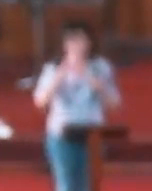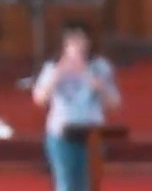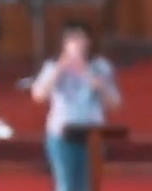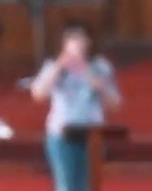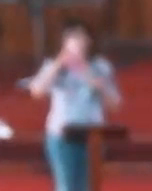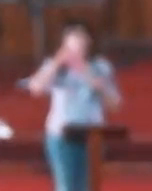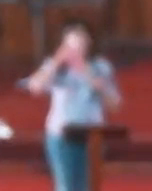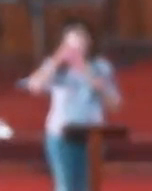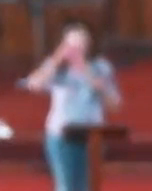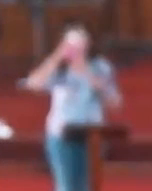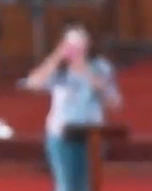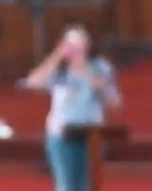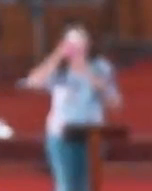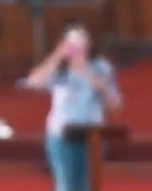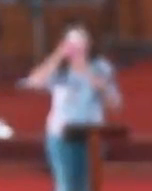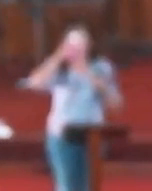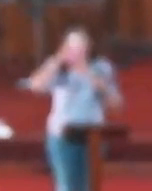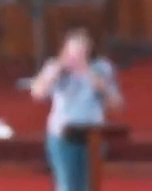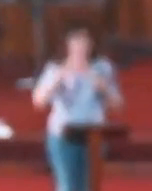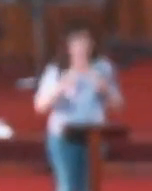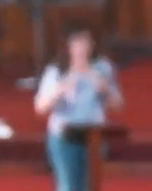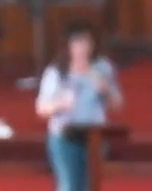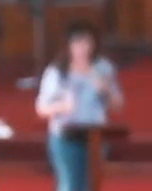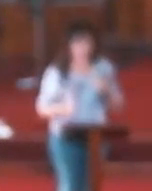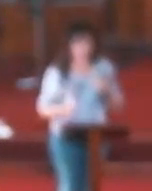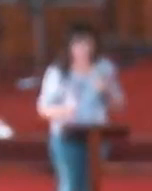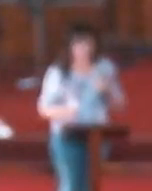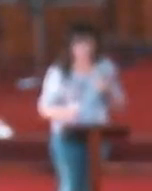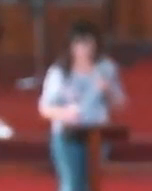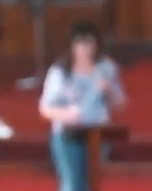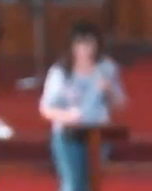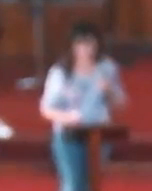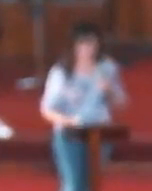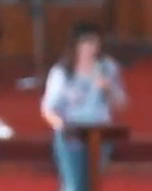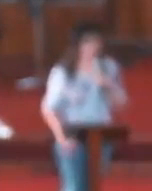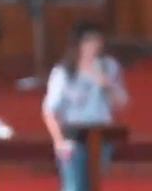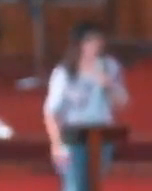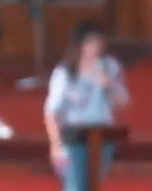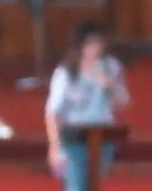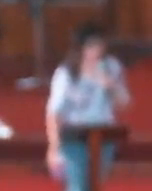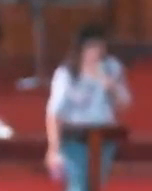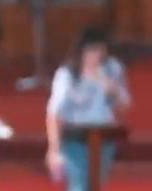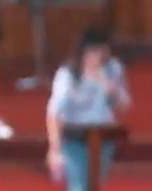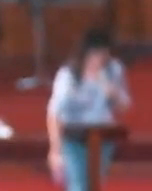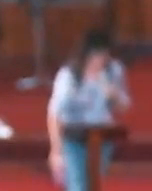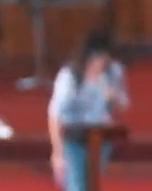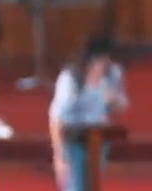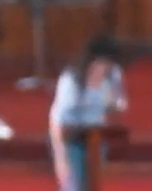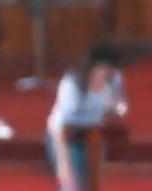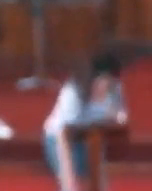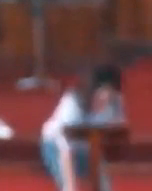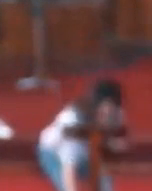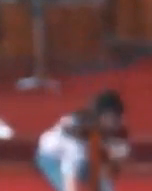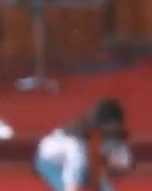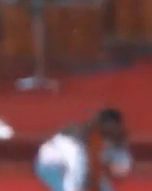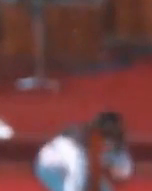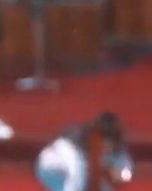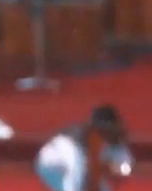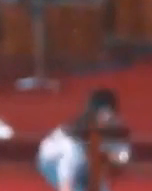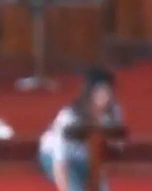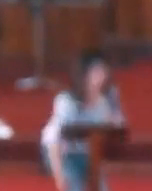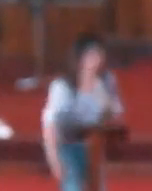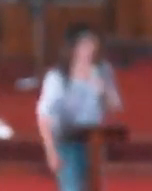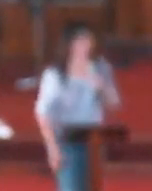Jesús primero se encarga del demonio que está en el chico. So Jesus first takes care of the demon that's inside the